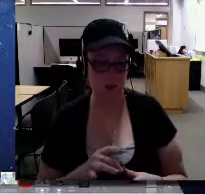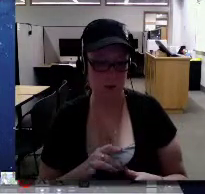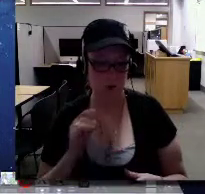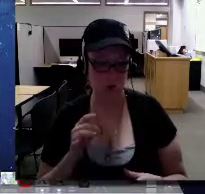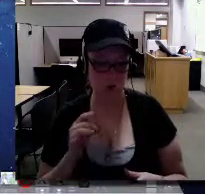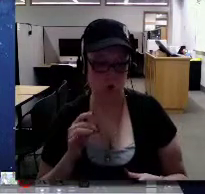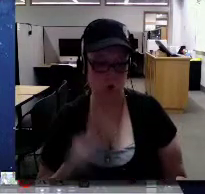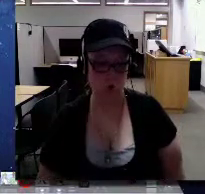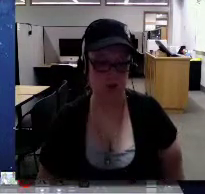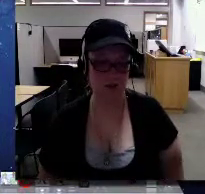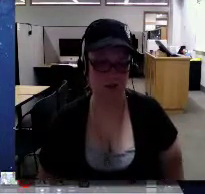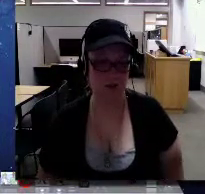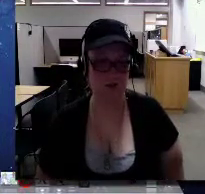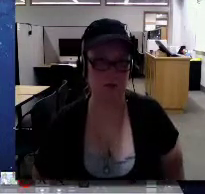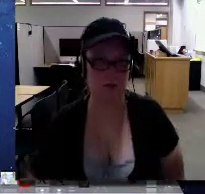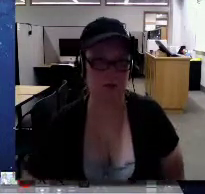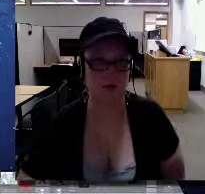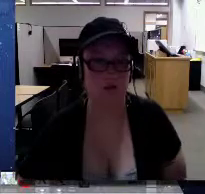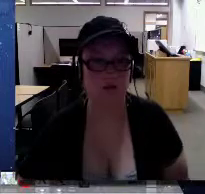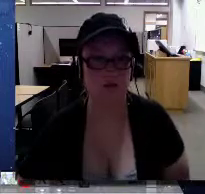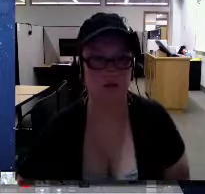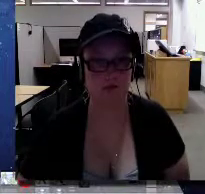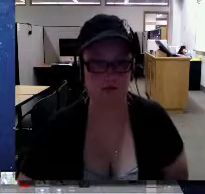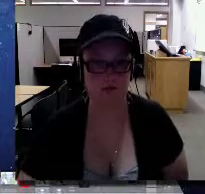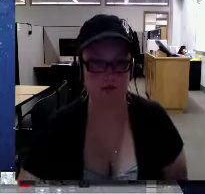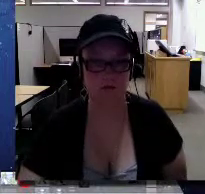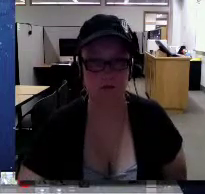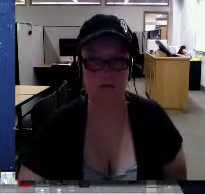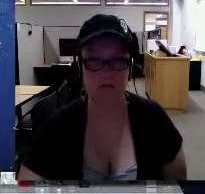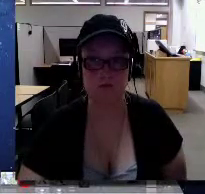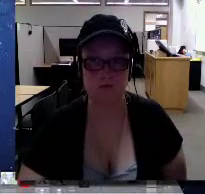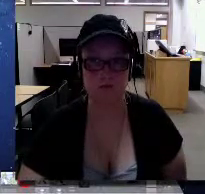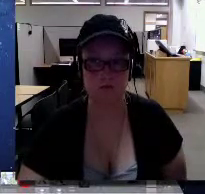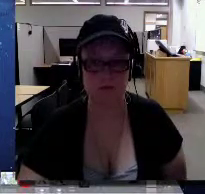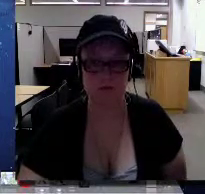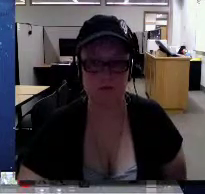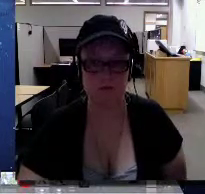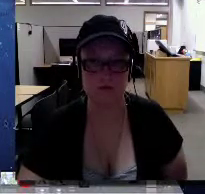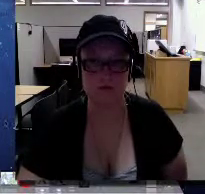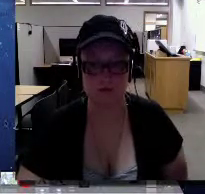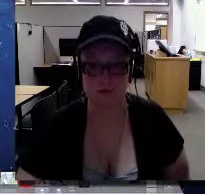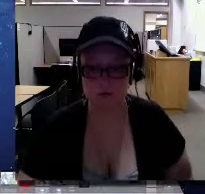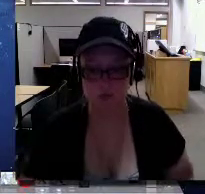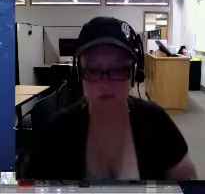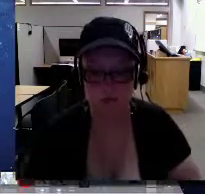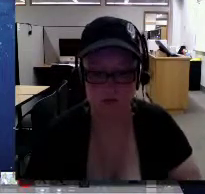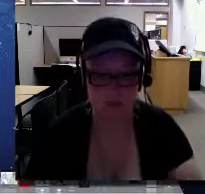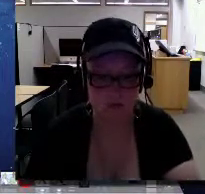raised in Washington, D.C. I've been employed at Gallaudet for 5 years.